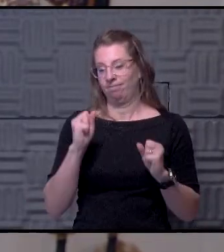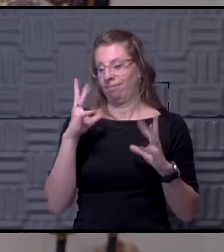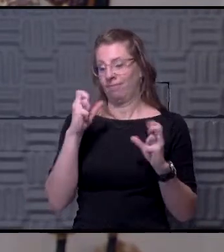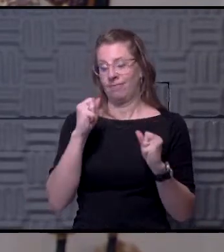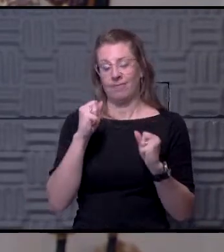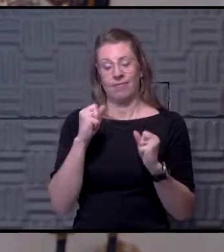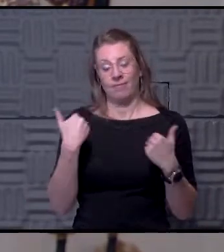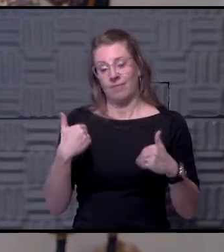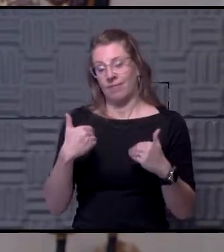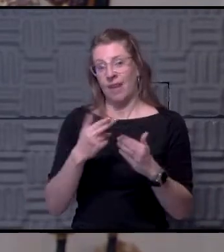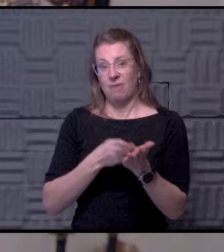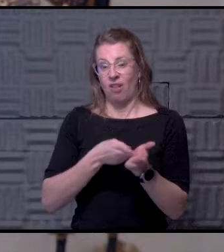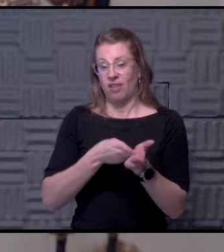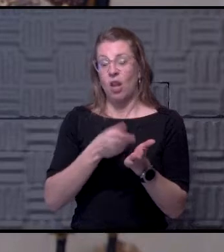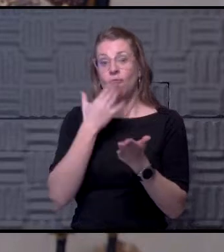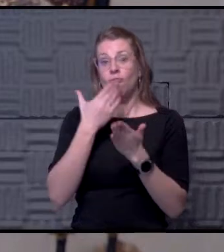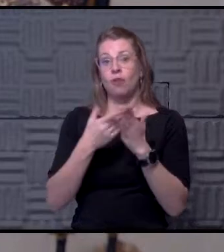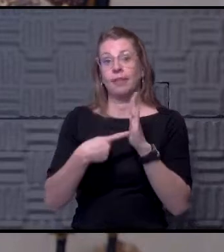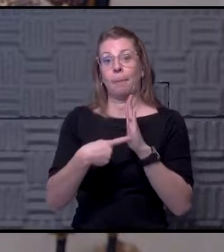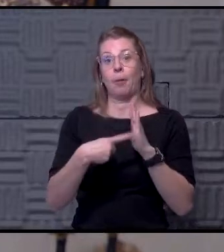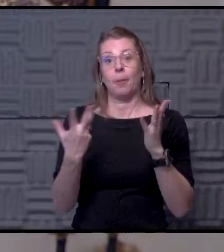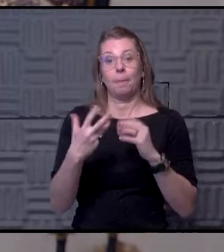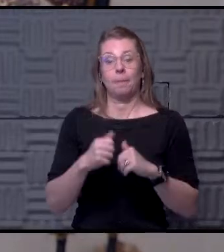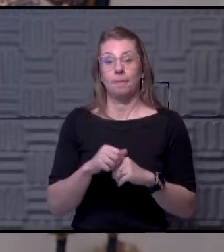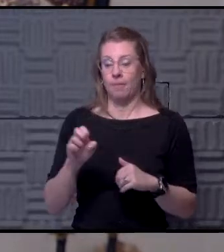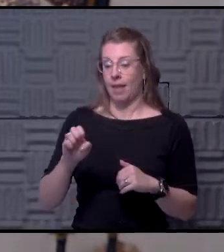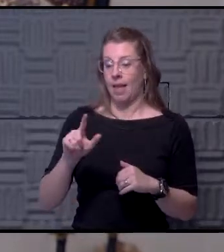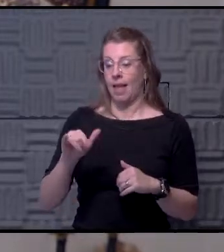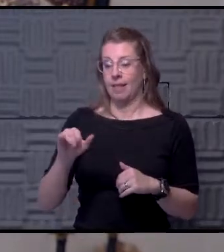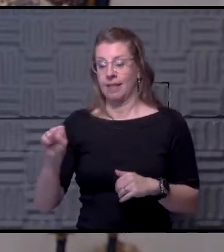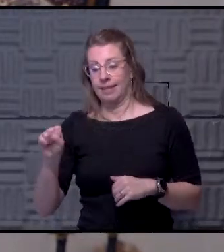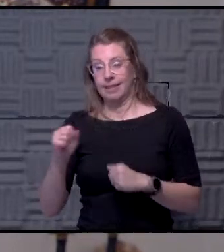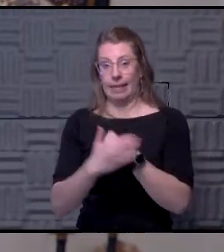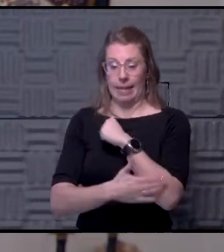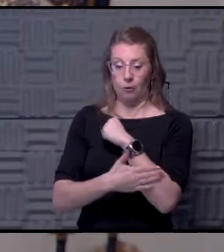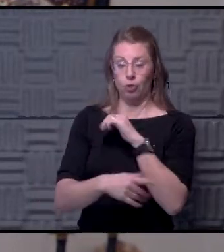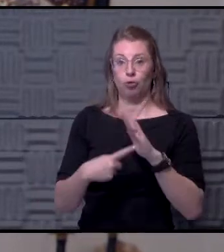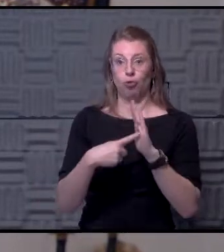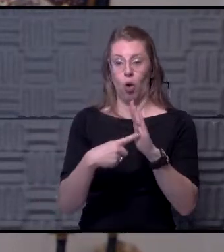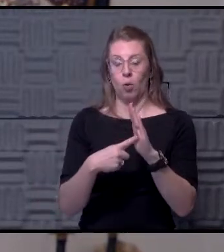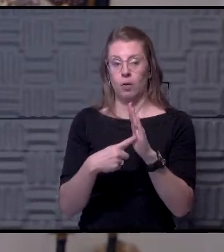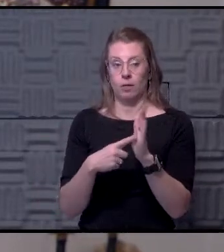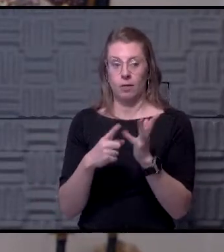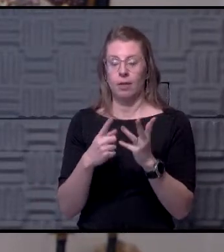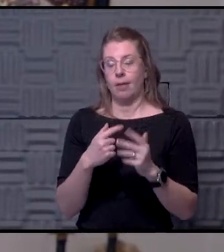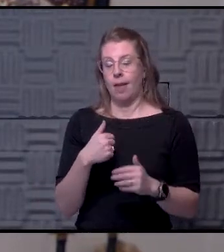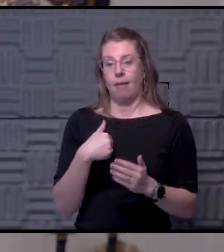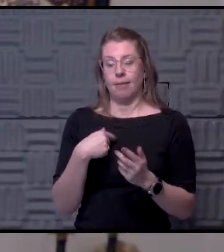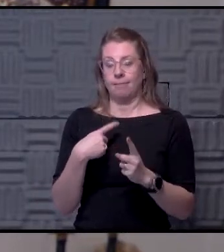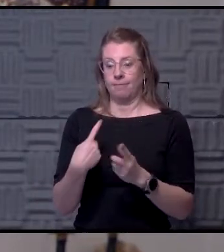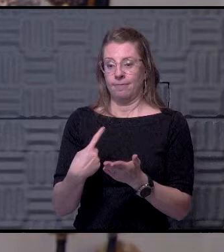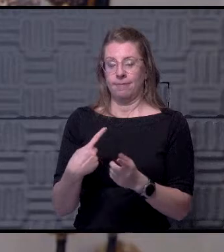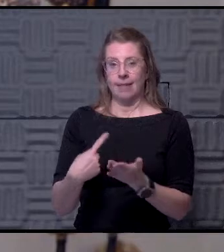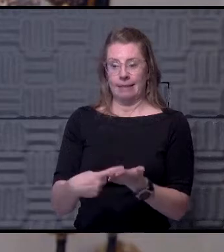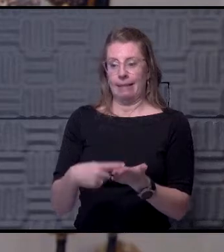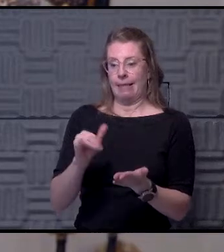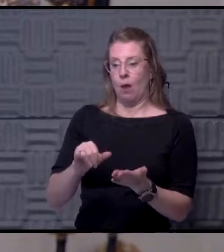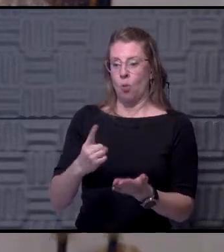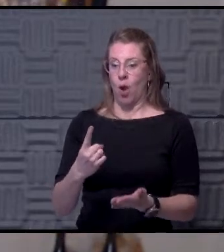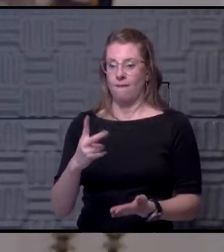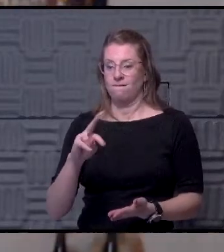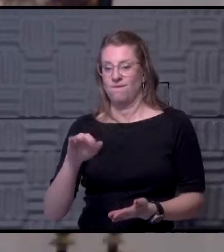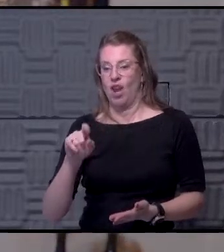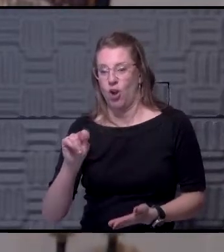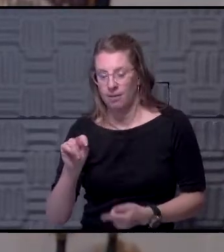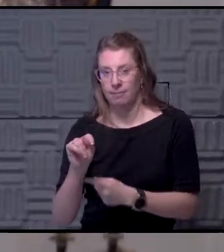quite honestly. A good example would be Ellis County. It showed I talked a lot about that one variant in Ellis County, and then